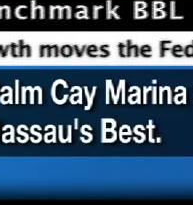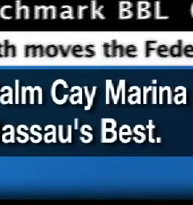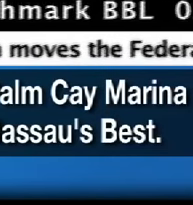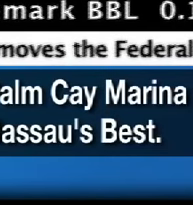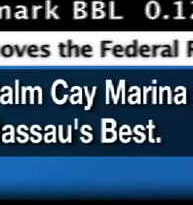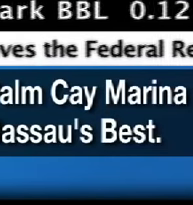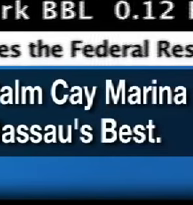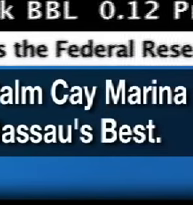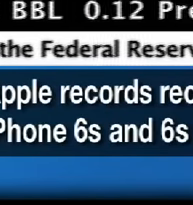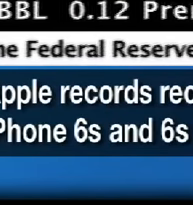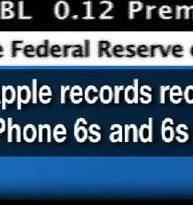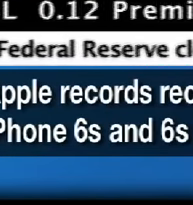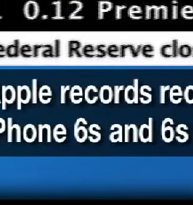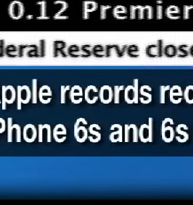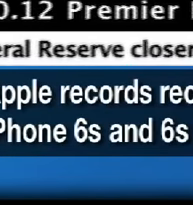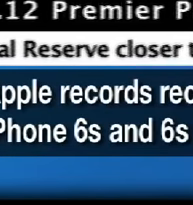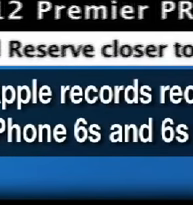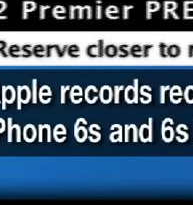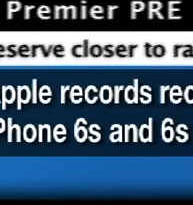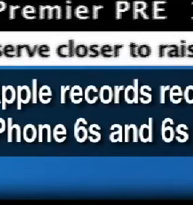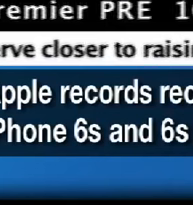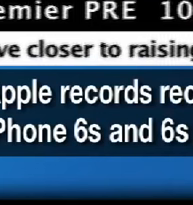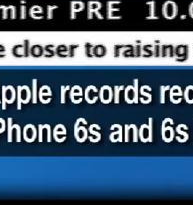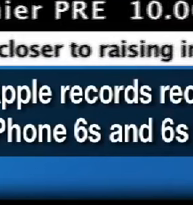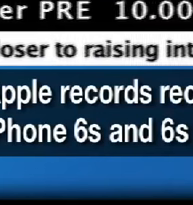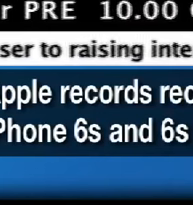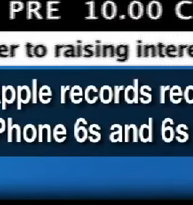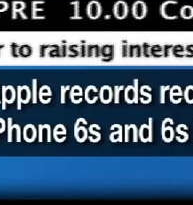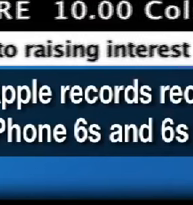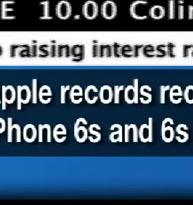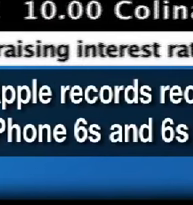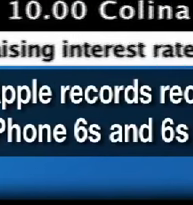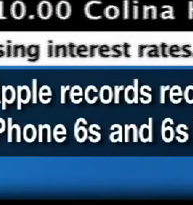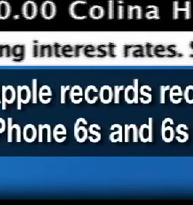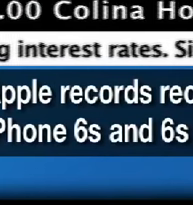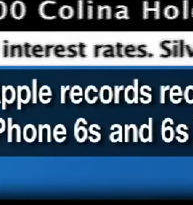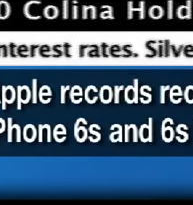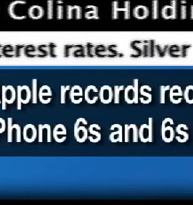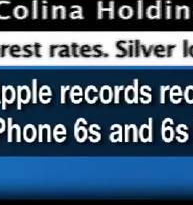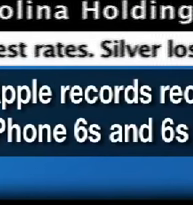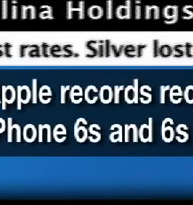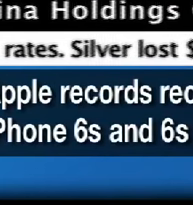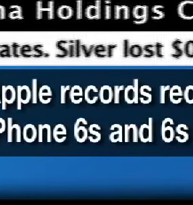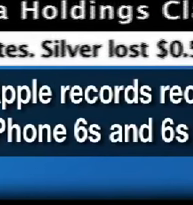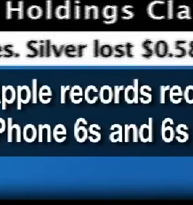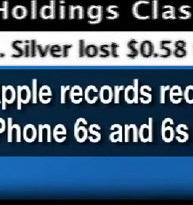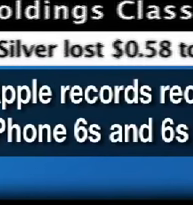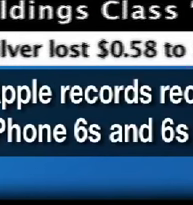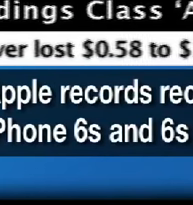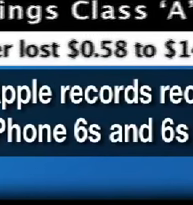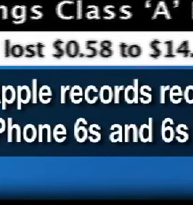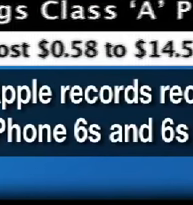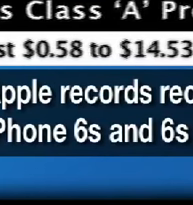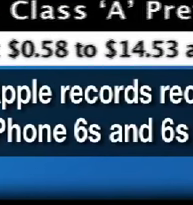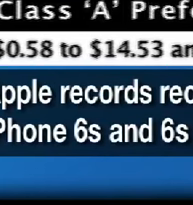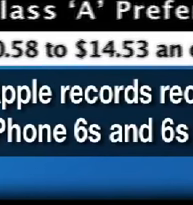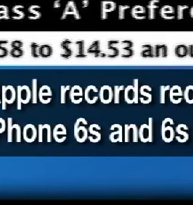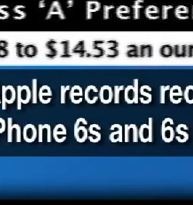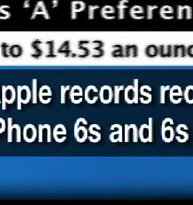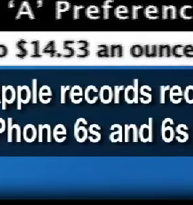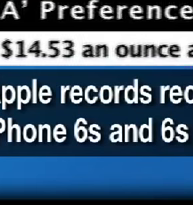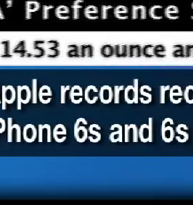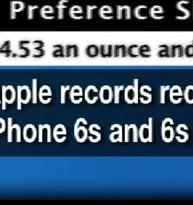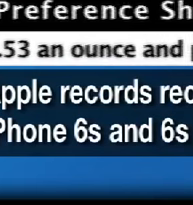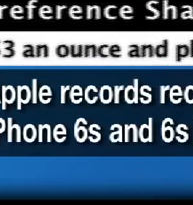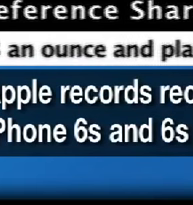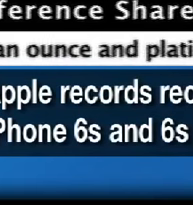is exciting. And in international business news, Apple is reporting today that it sold more than 13 million iPhone 6S